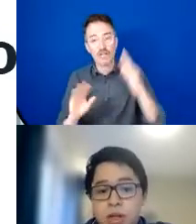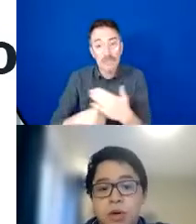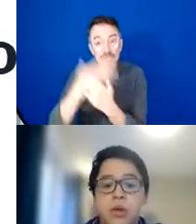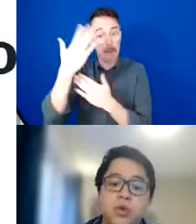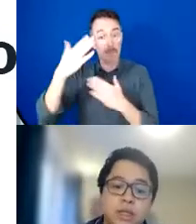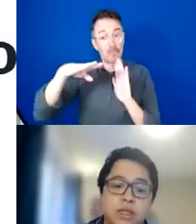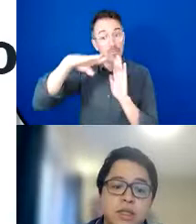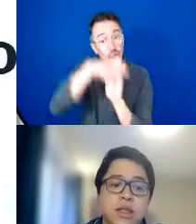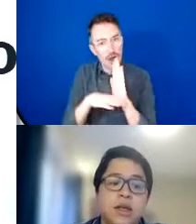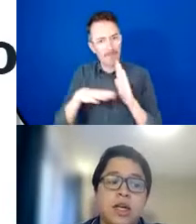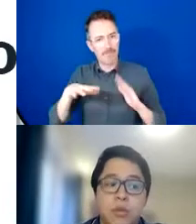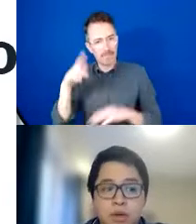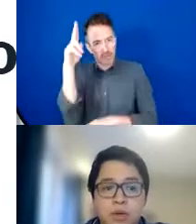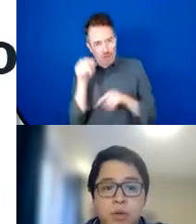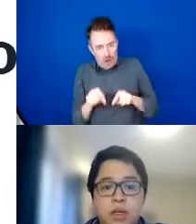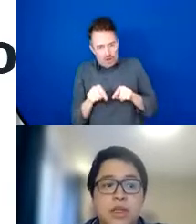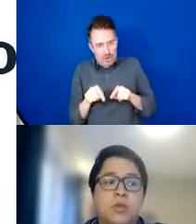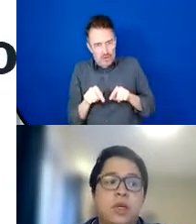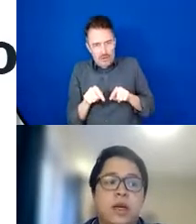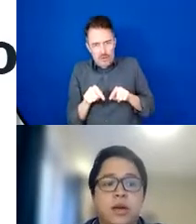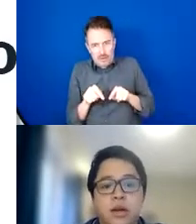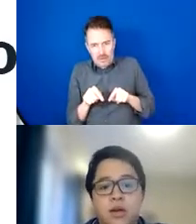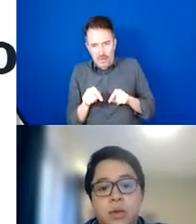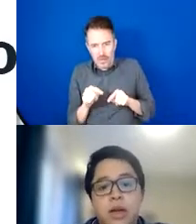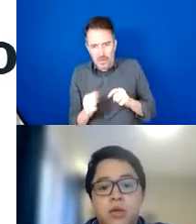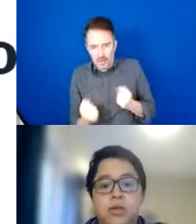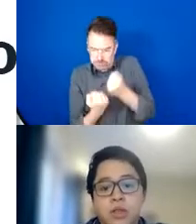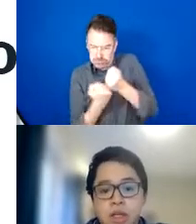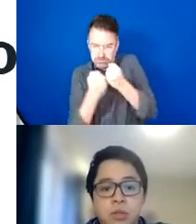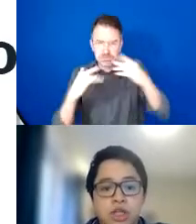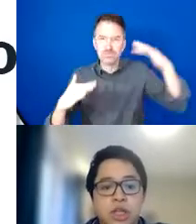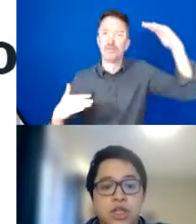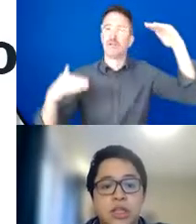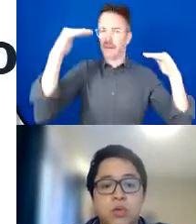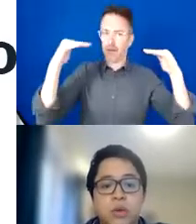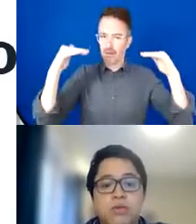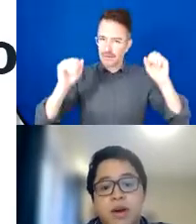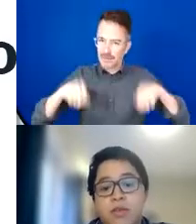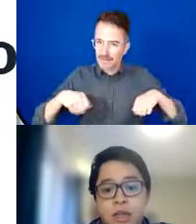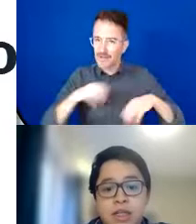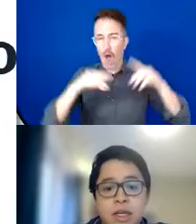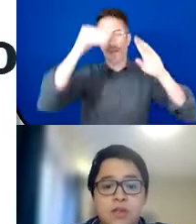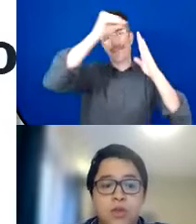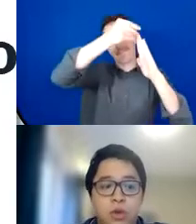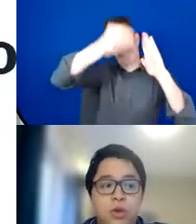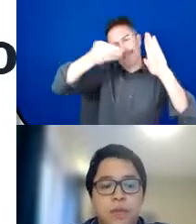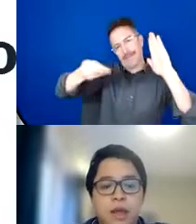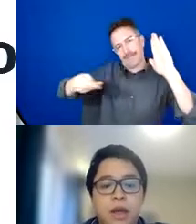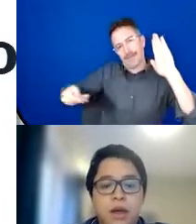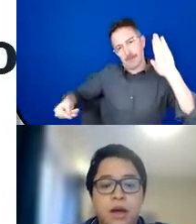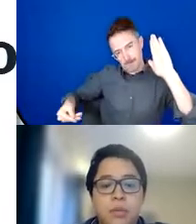very important that we address this in a meaningful way so that we can enable sustainable changes that will be impactful, in this case for